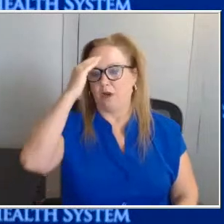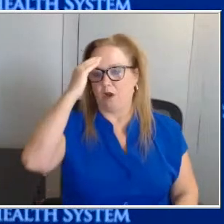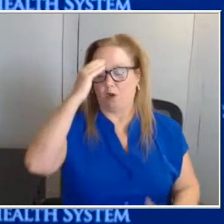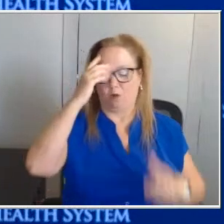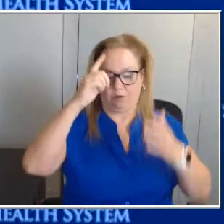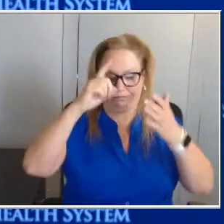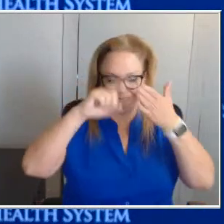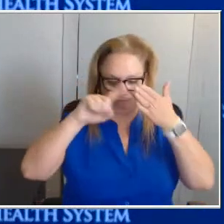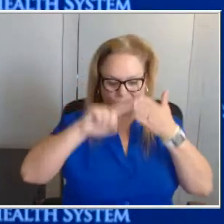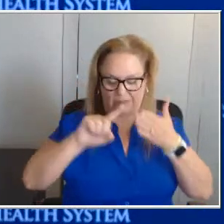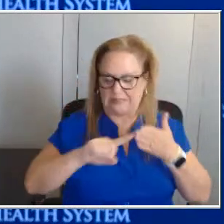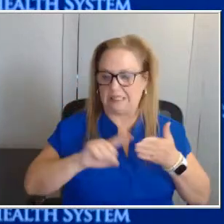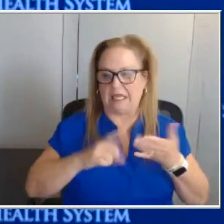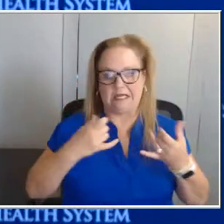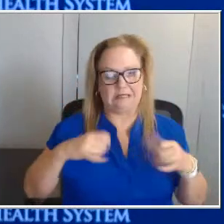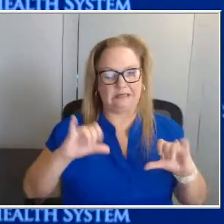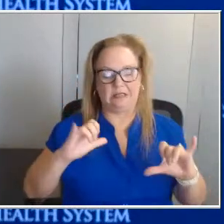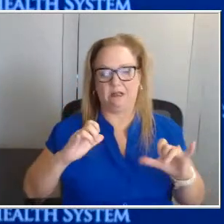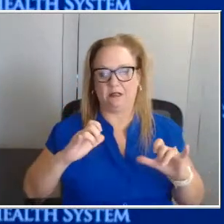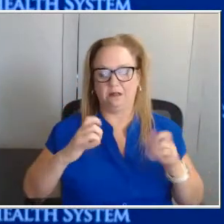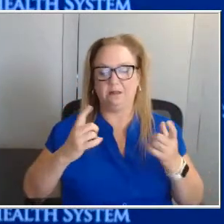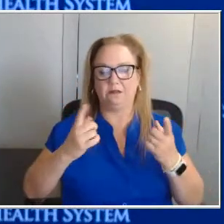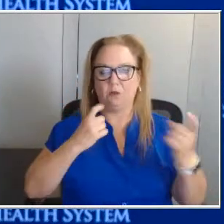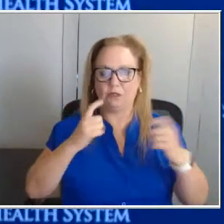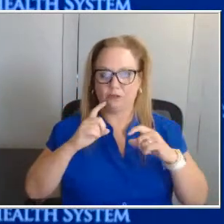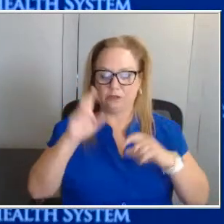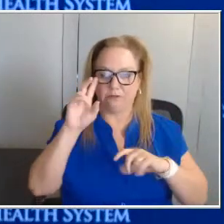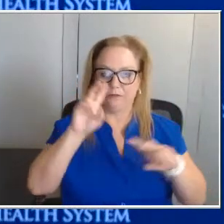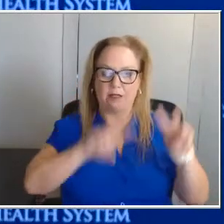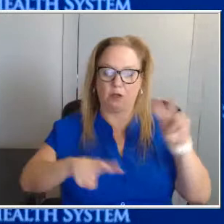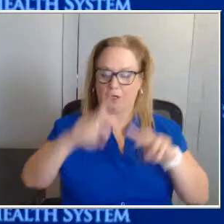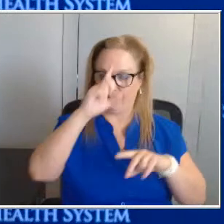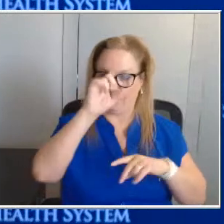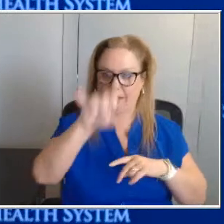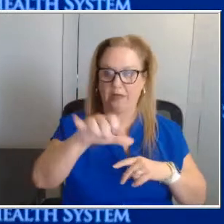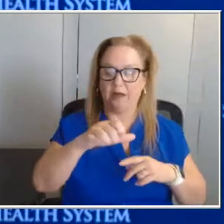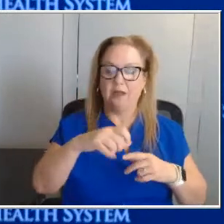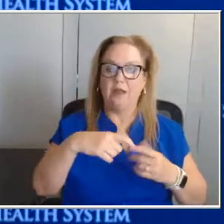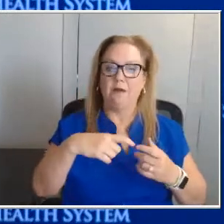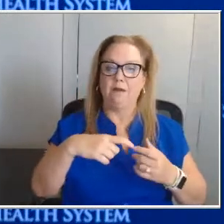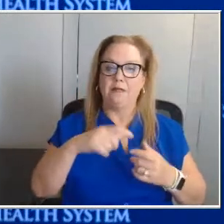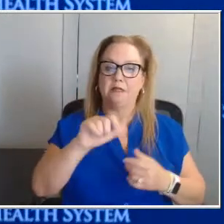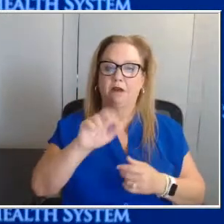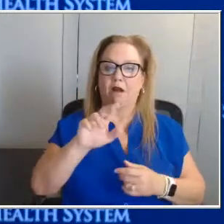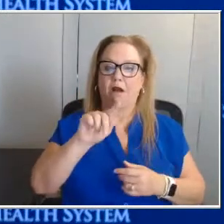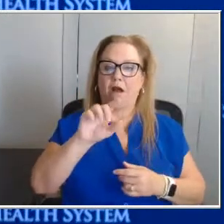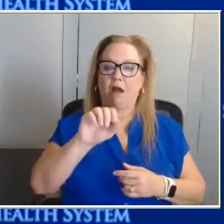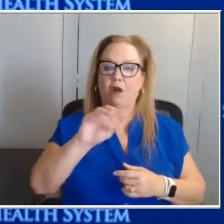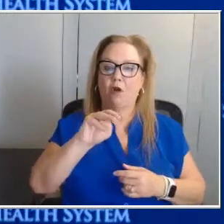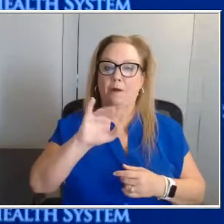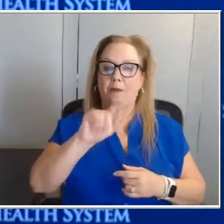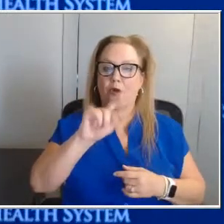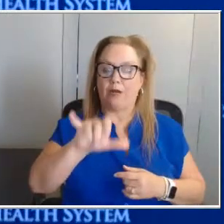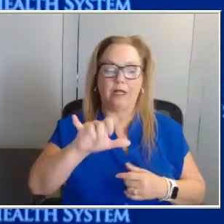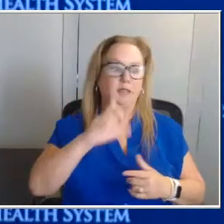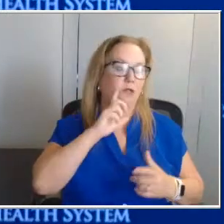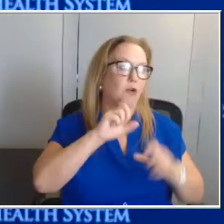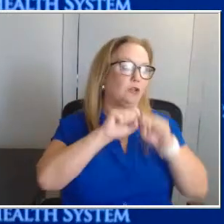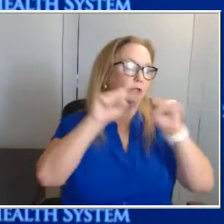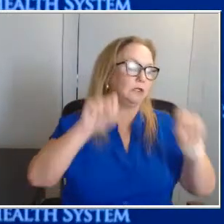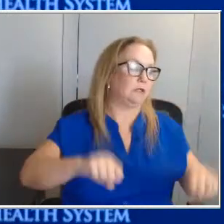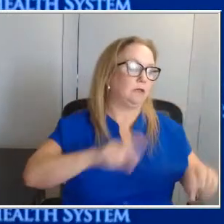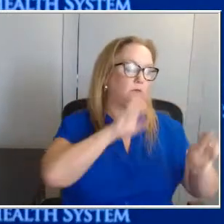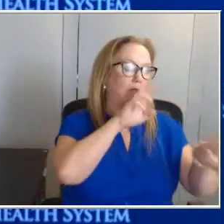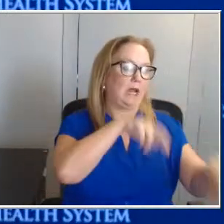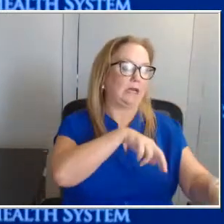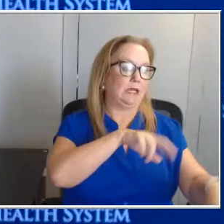those types of things and questions and really looking for it. But also maybe some autoimmunity. So maybe your immune system is reacting against